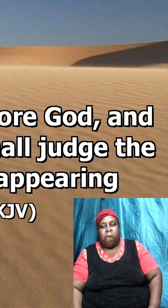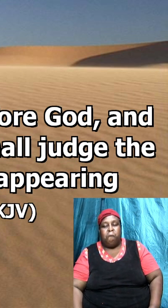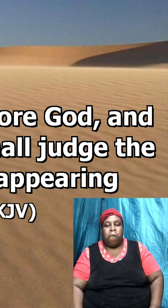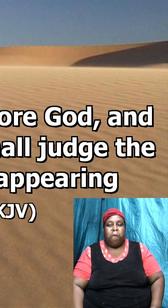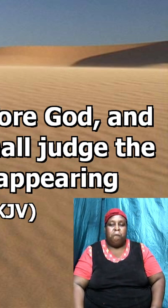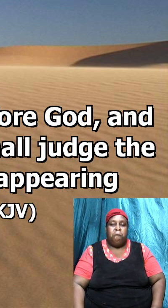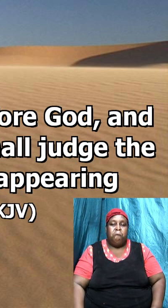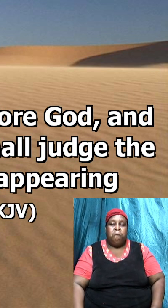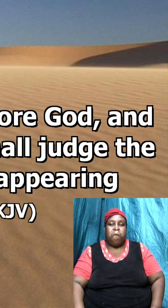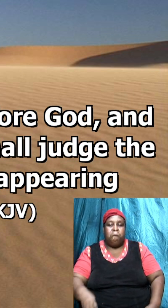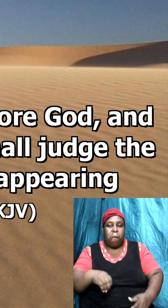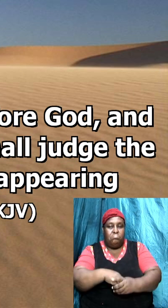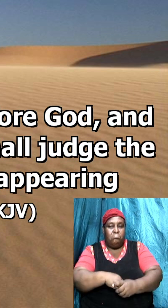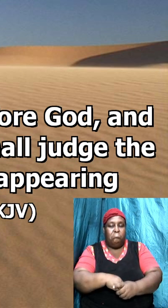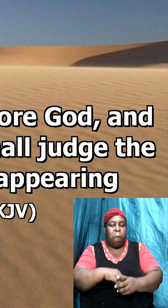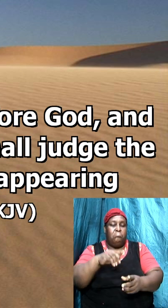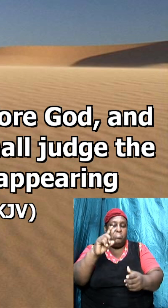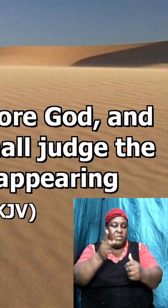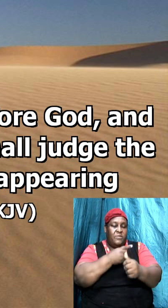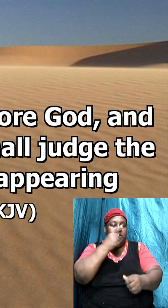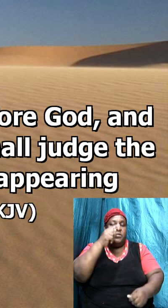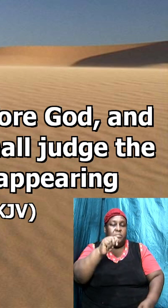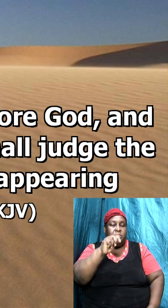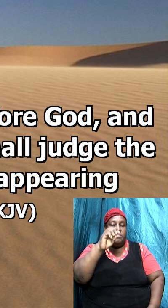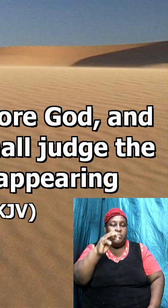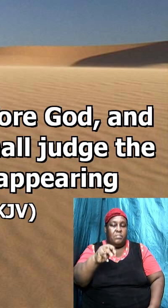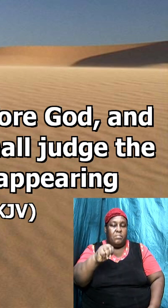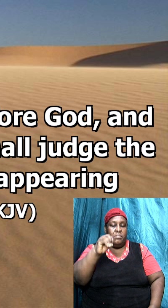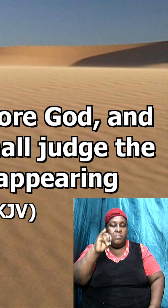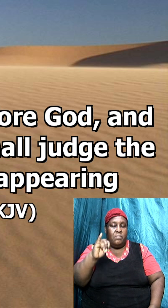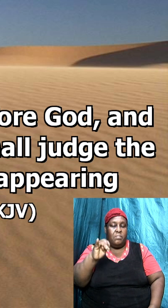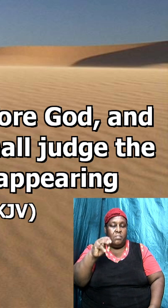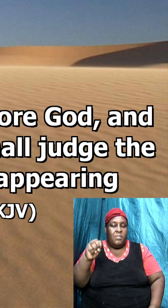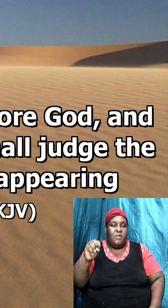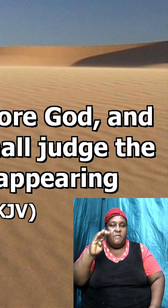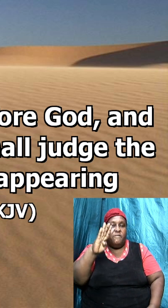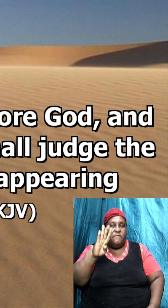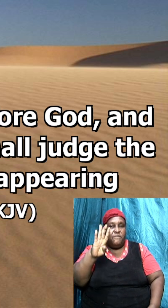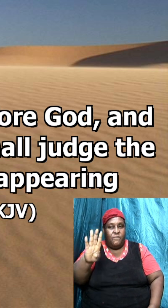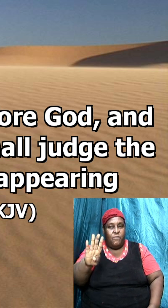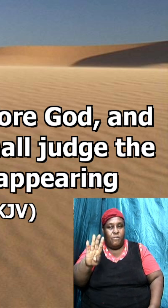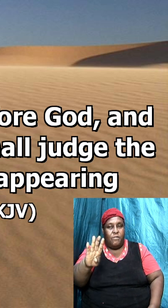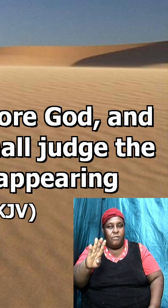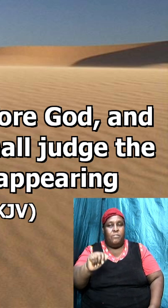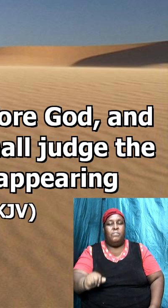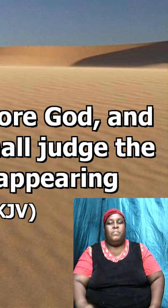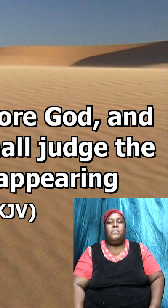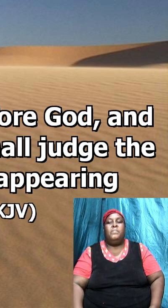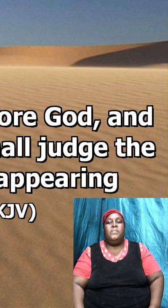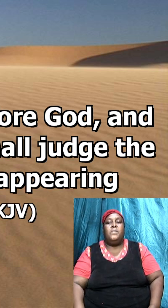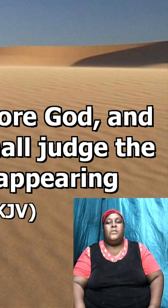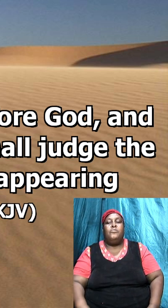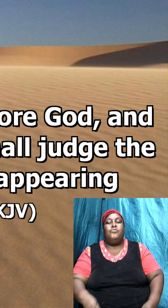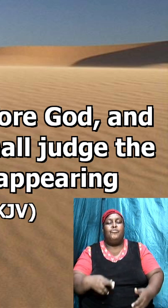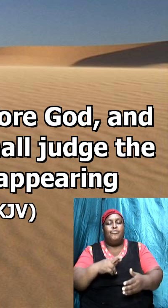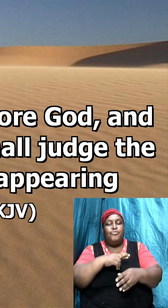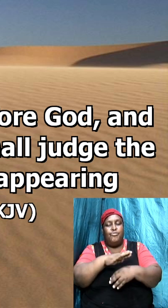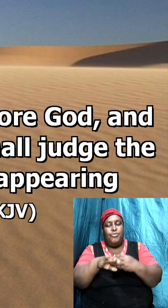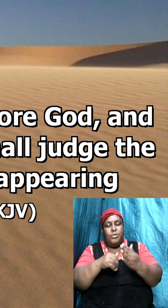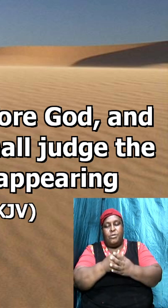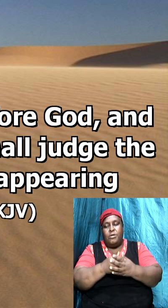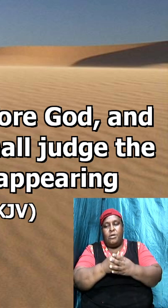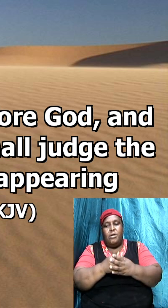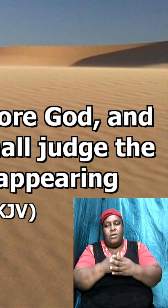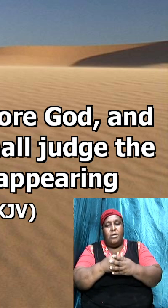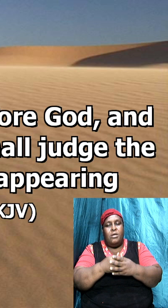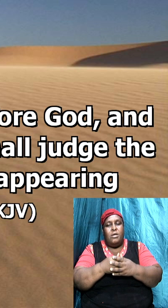in 1 Timothy 1, verse chapter 4, you know, and if you read all through Timothy, you'll recognize